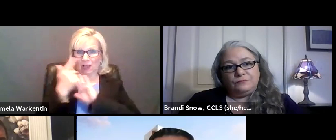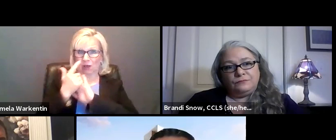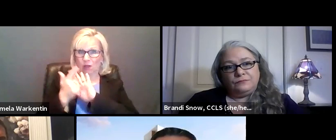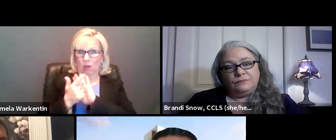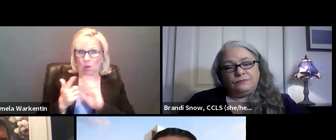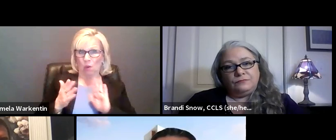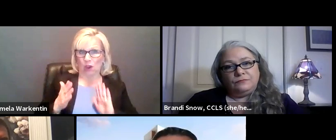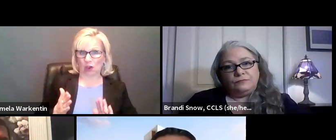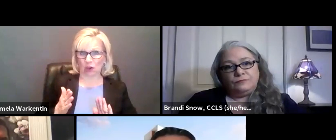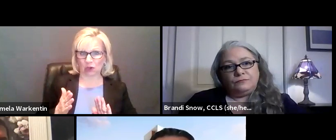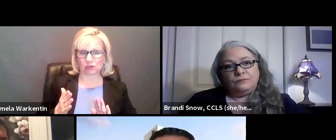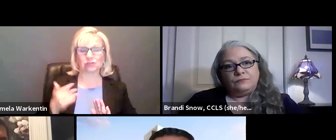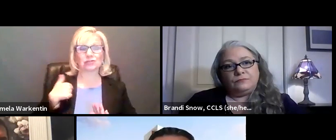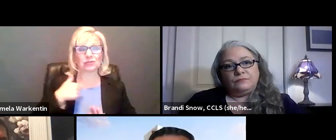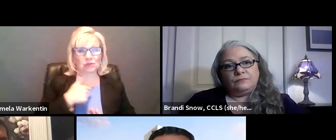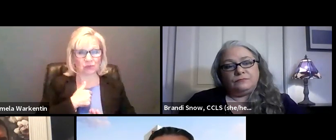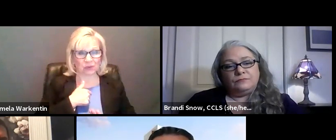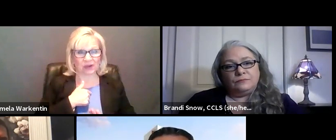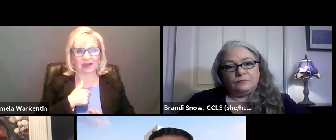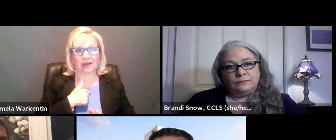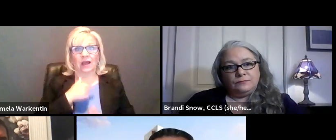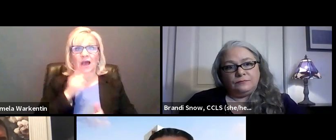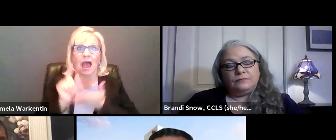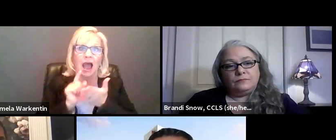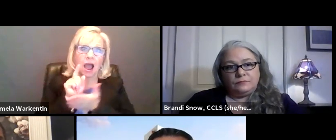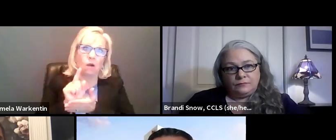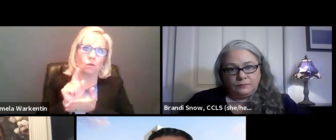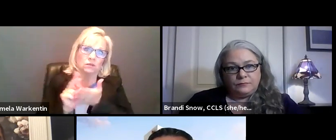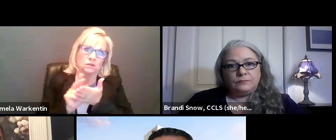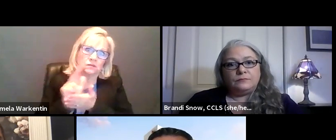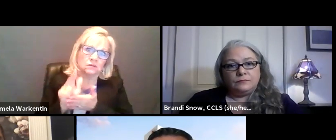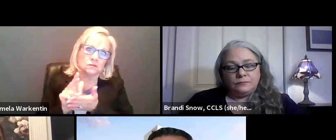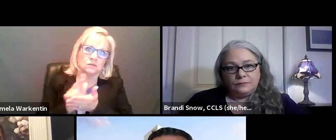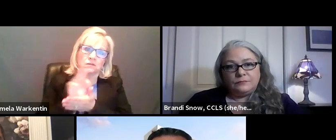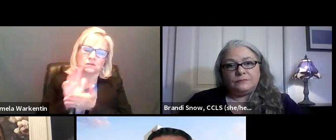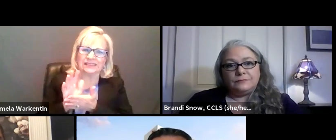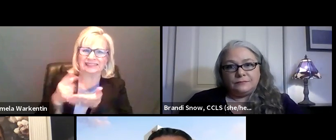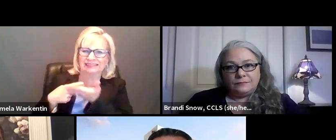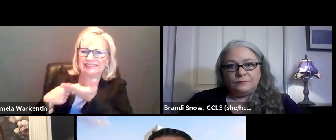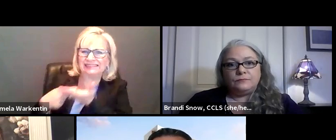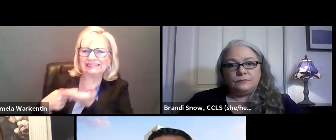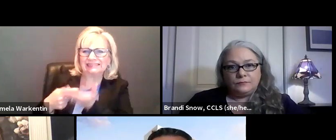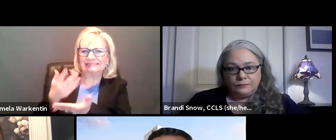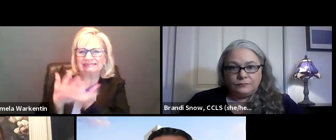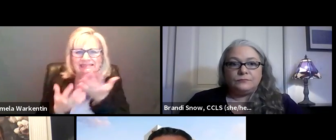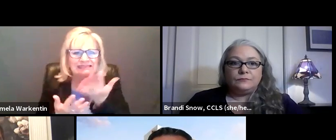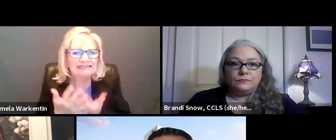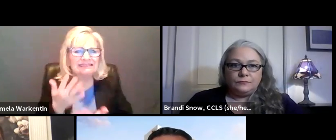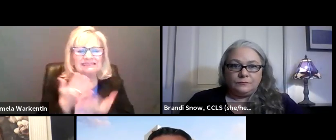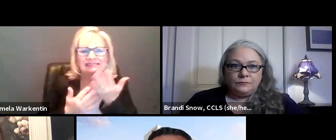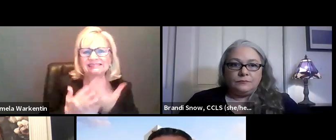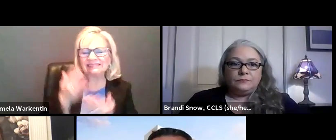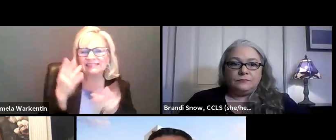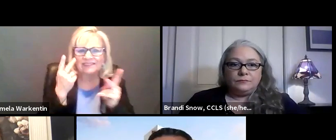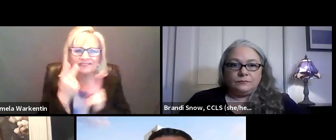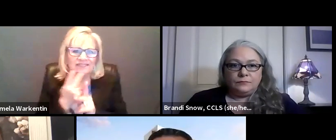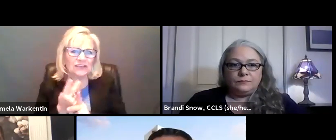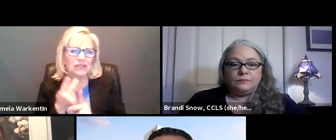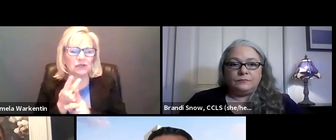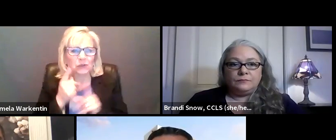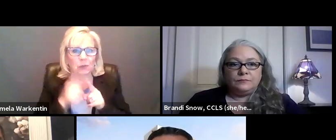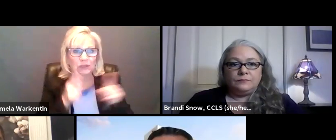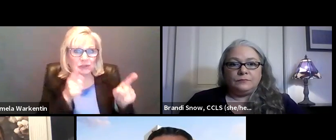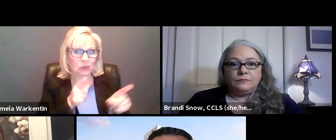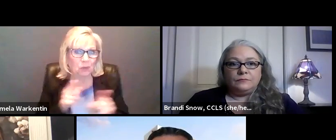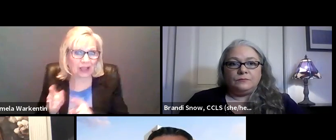having to go through and have hours of conversations with each other to figure out and parse out what's going on. And if you're